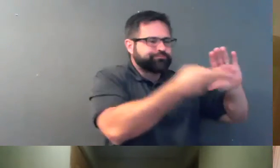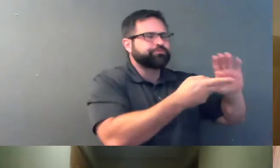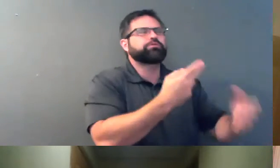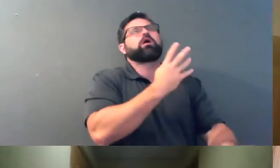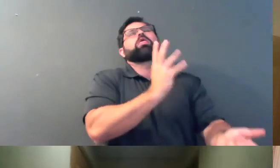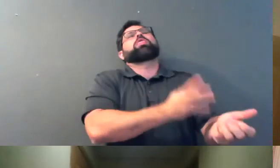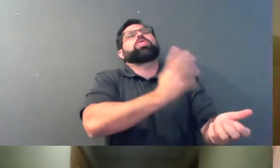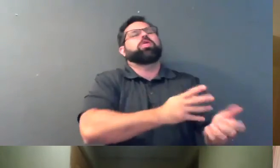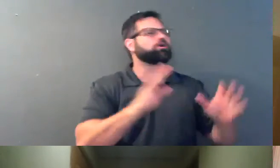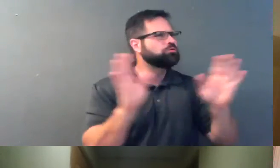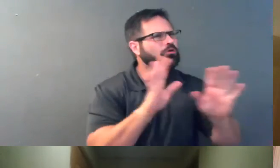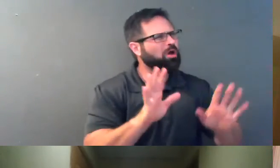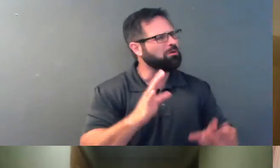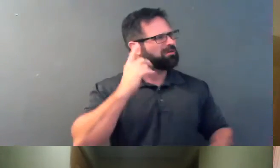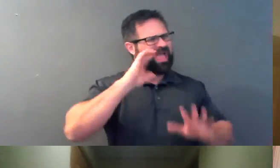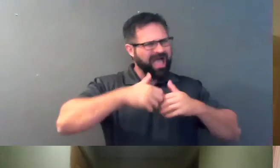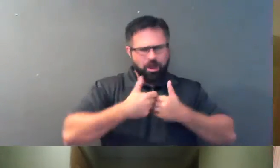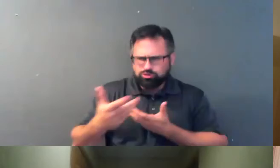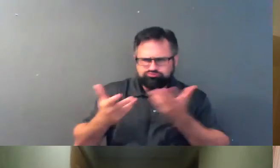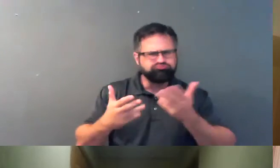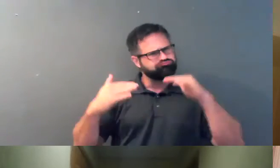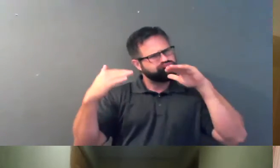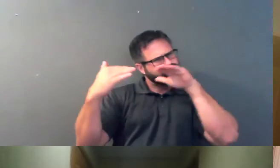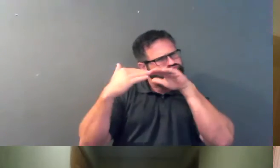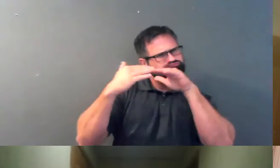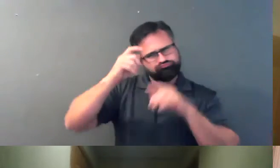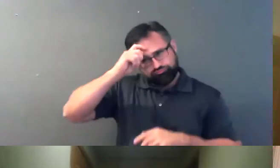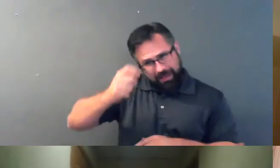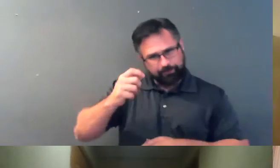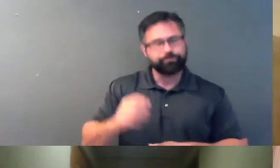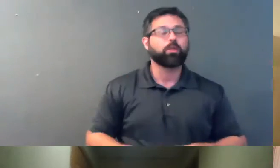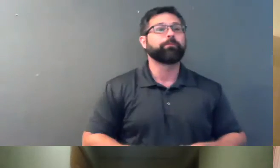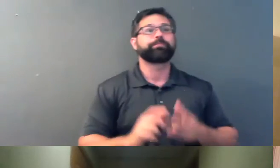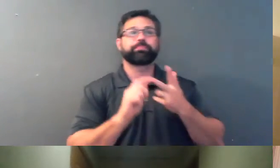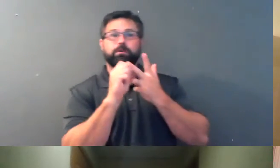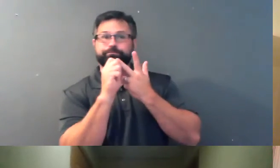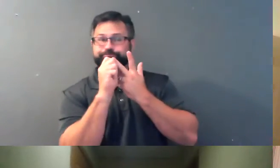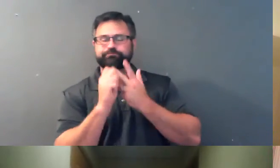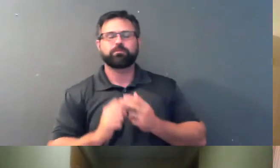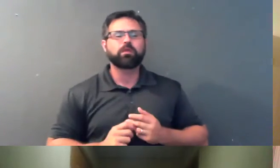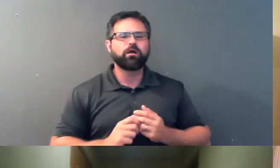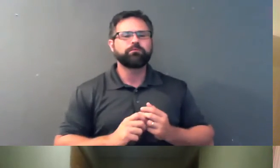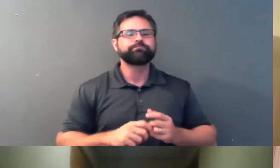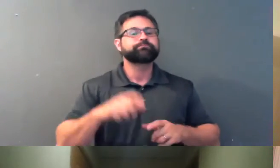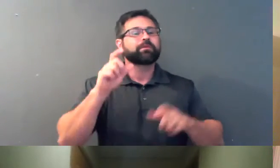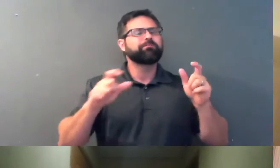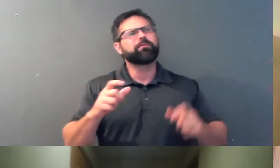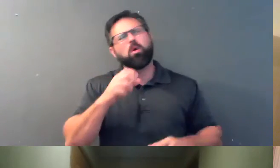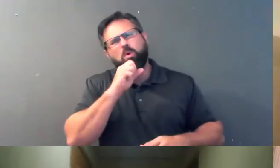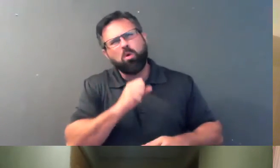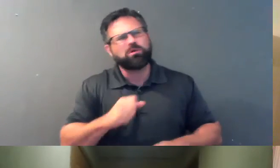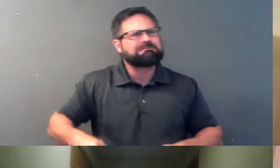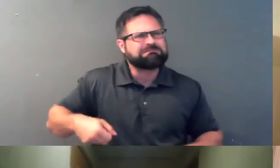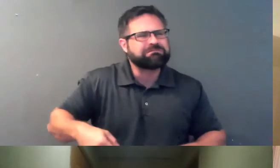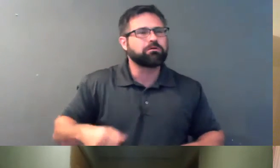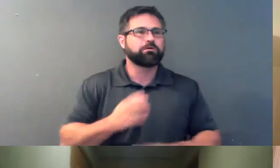more about long-term care in relation to older persons with disabilities? There seems to be a general reluctance to apply CRPD